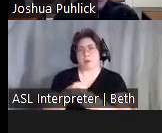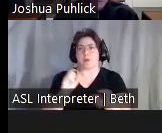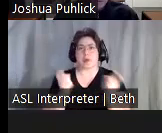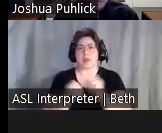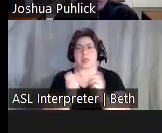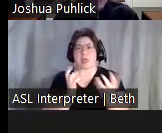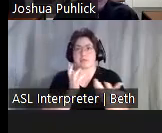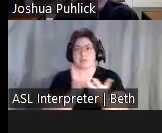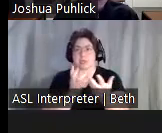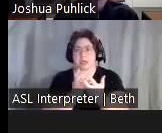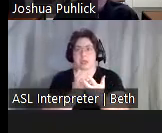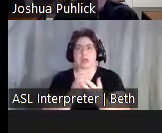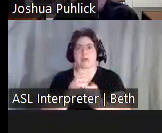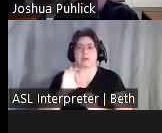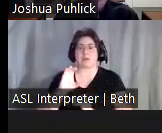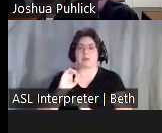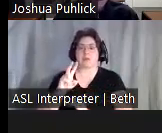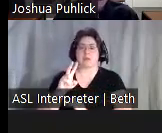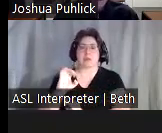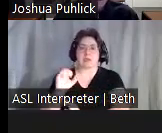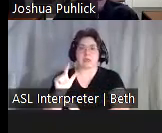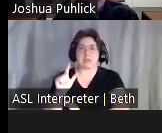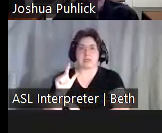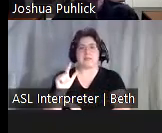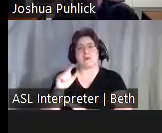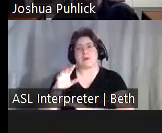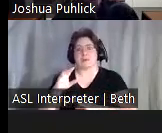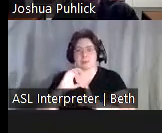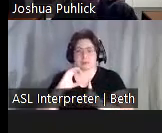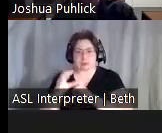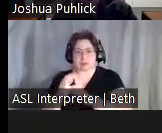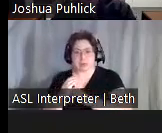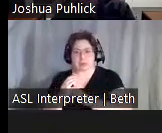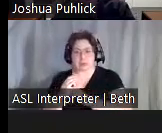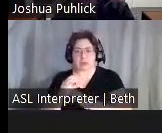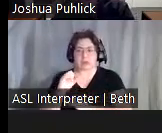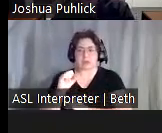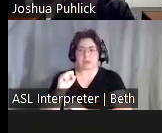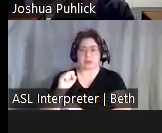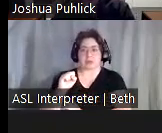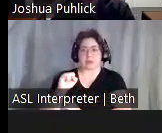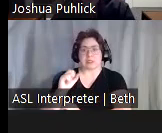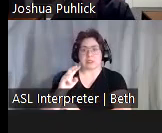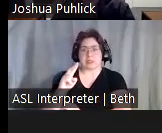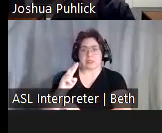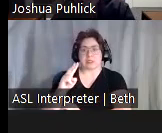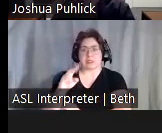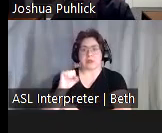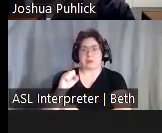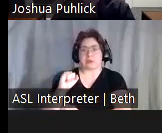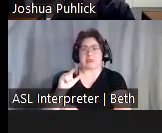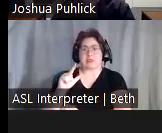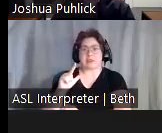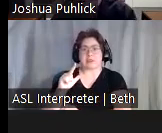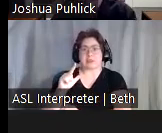Silviculture for Climate Change, or ASK network. The network was formed to test